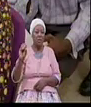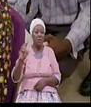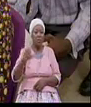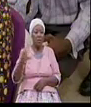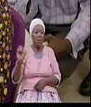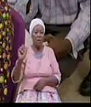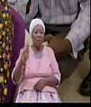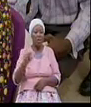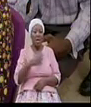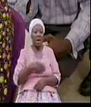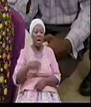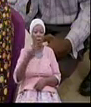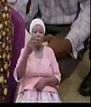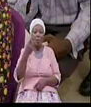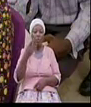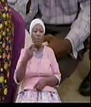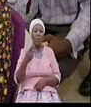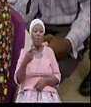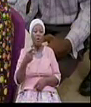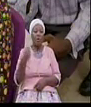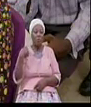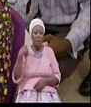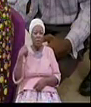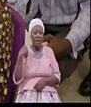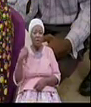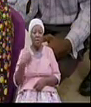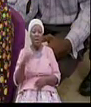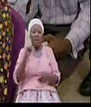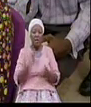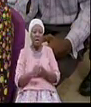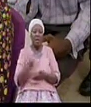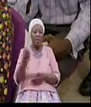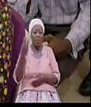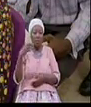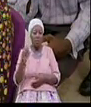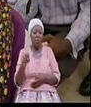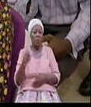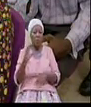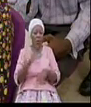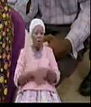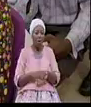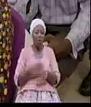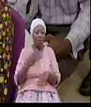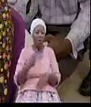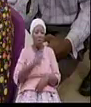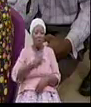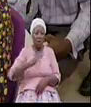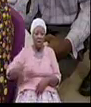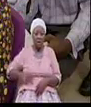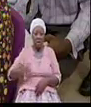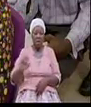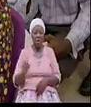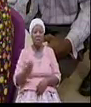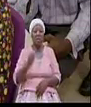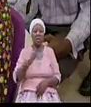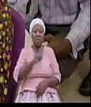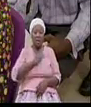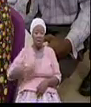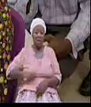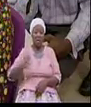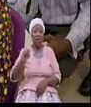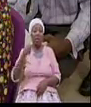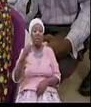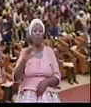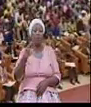and purple raiment that was on the kings of Midian,